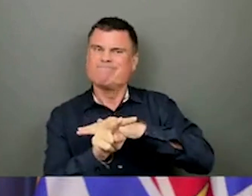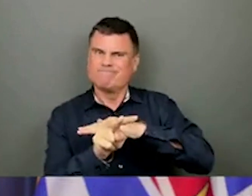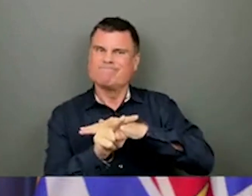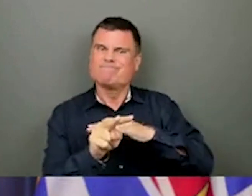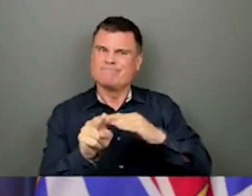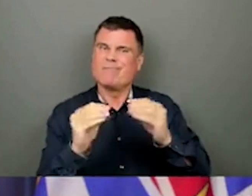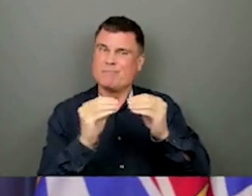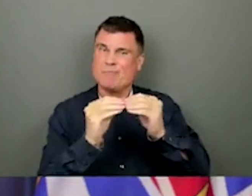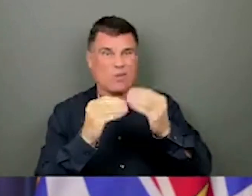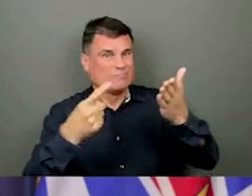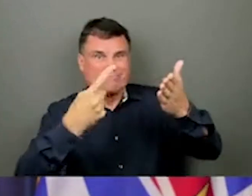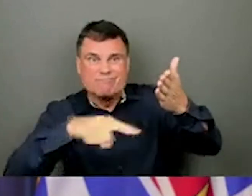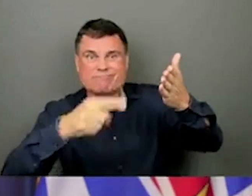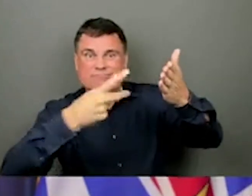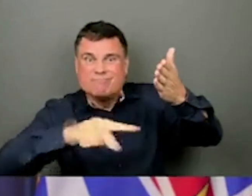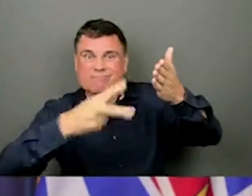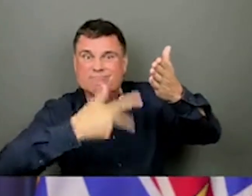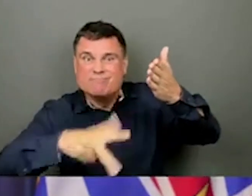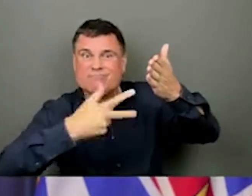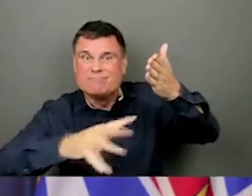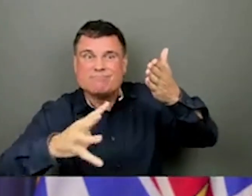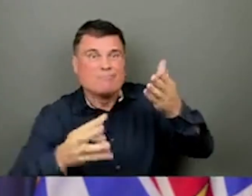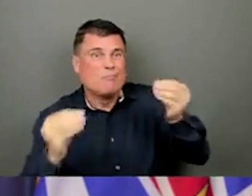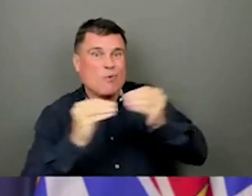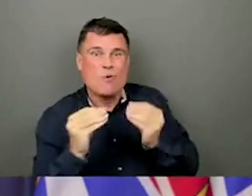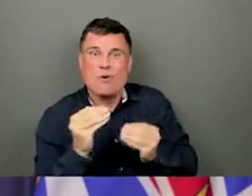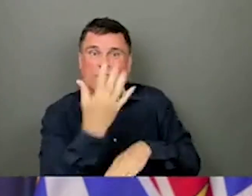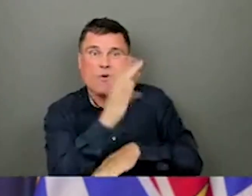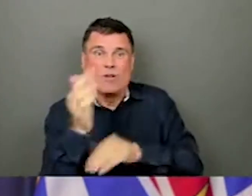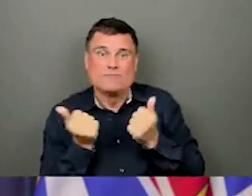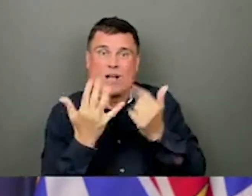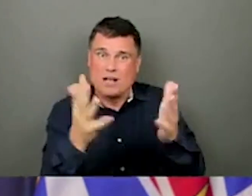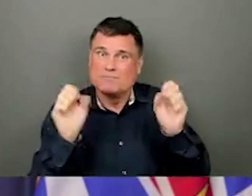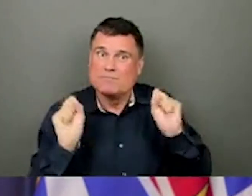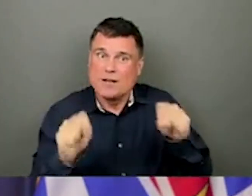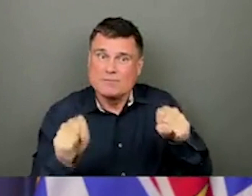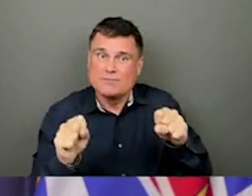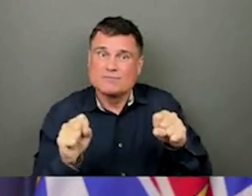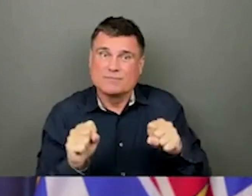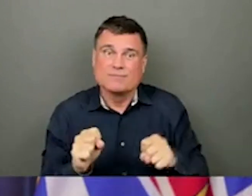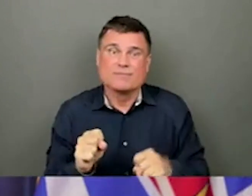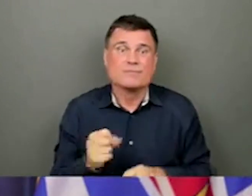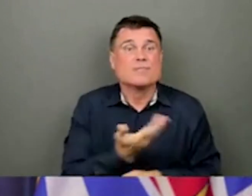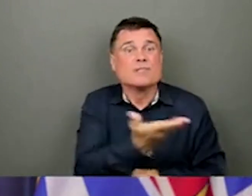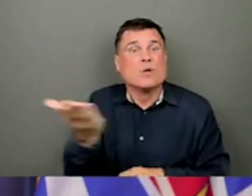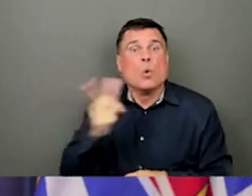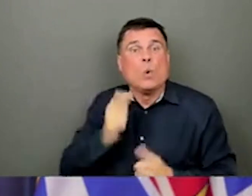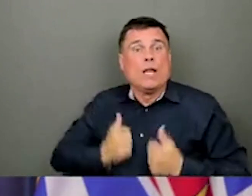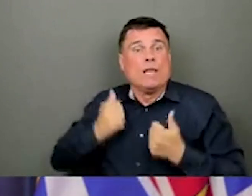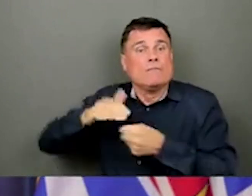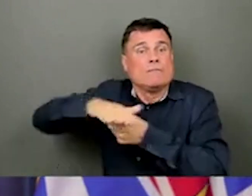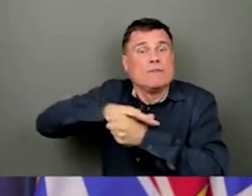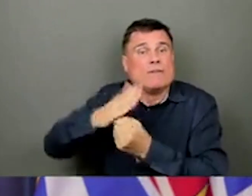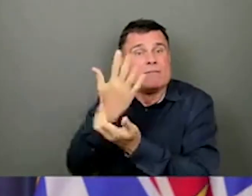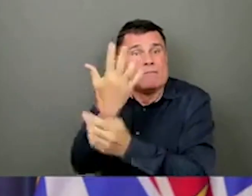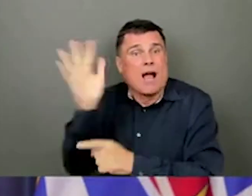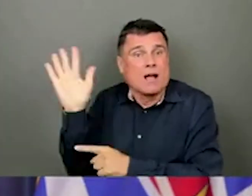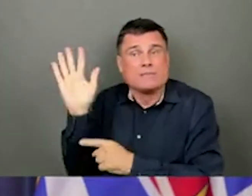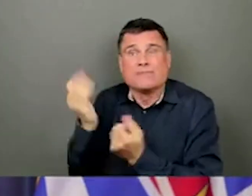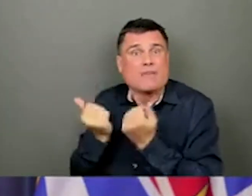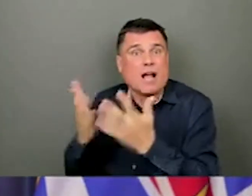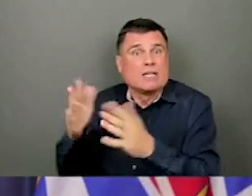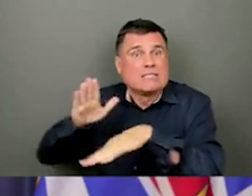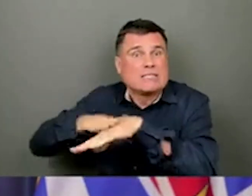vigilant, listen, be attentive if you're in a fire area to those around you, to emergency personnel who are there, of course, to